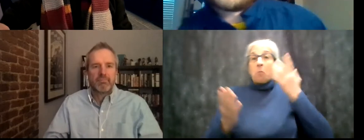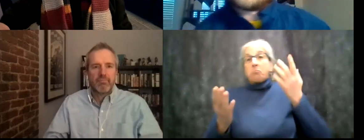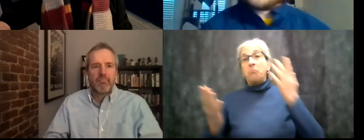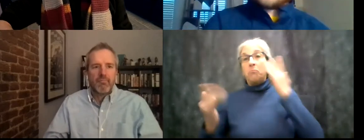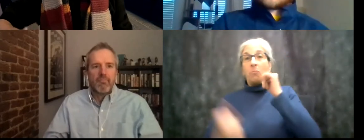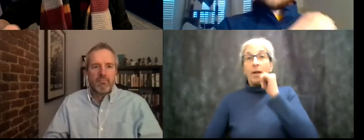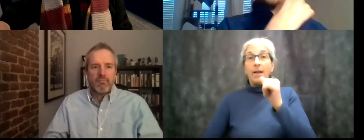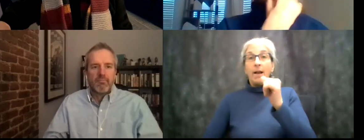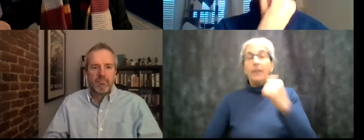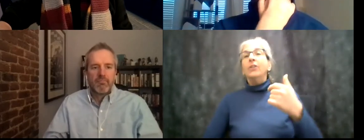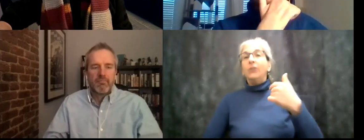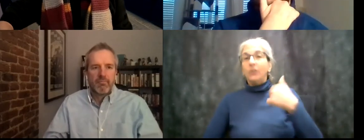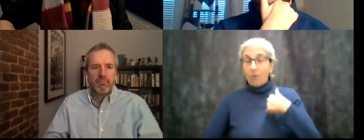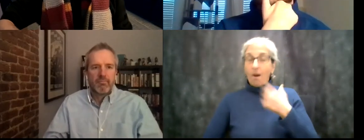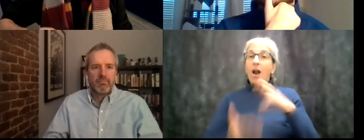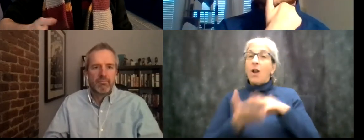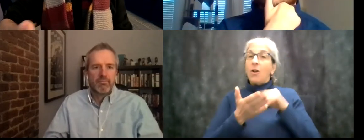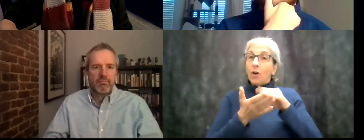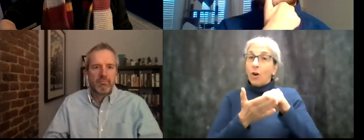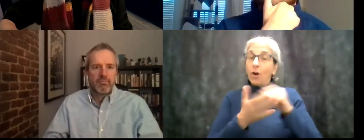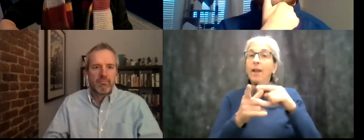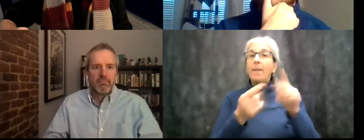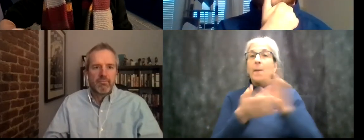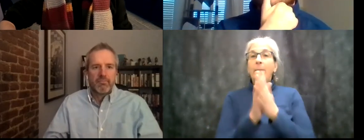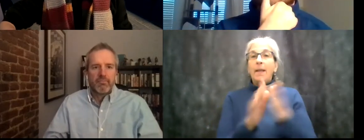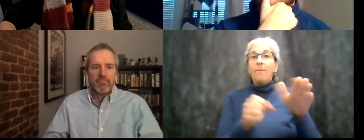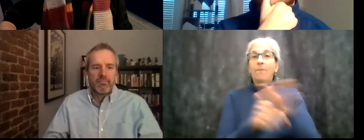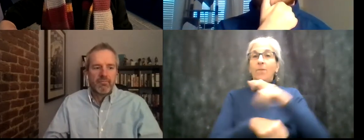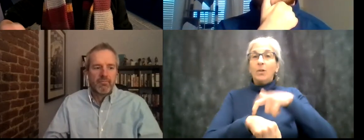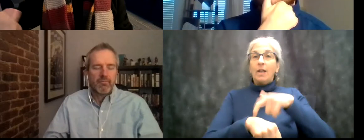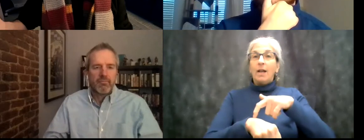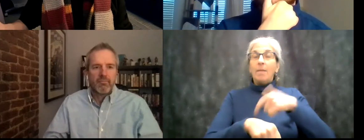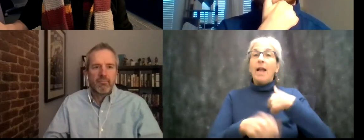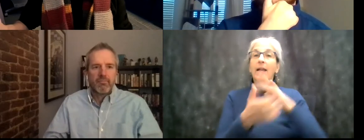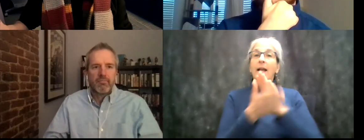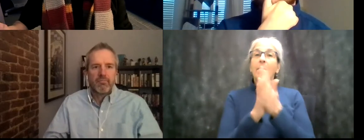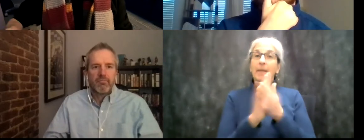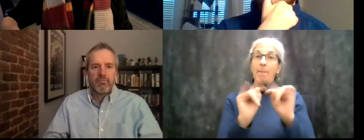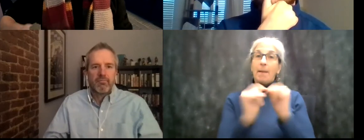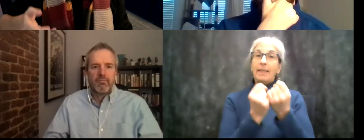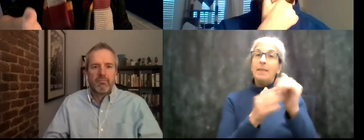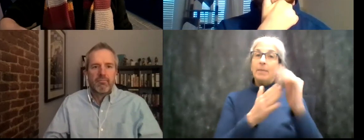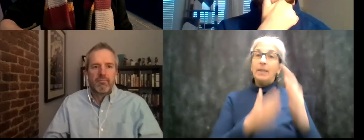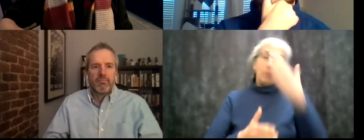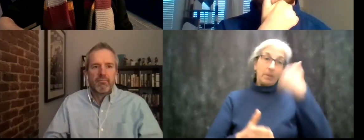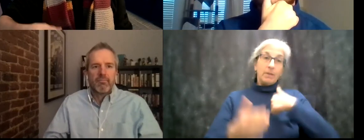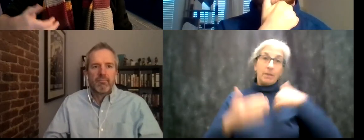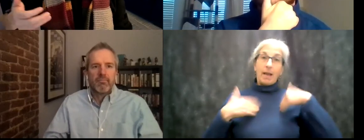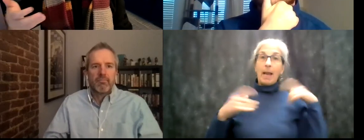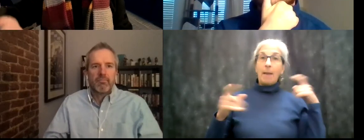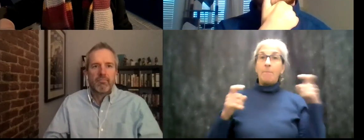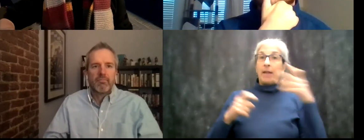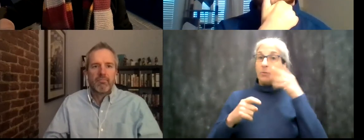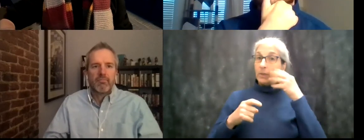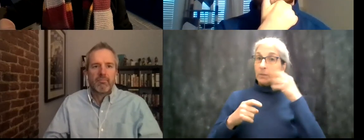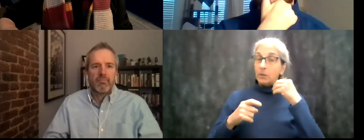learned it, I went on full time. And then I became a team leader because I had management experience. And then from there, I went